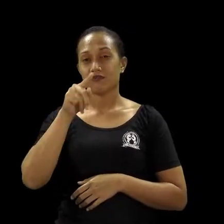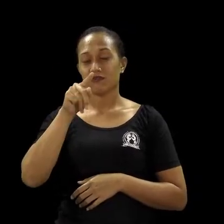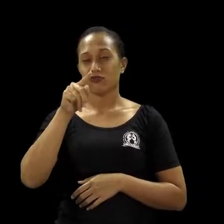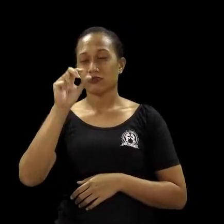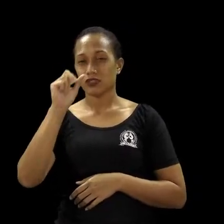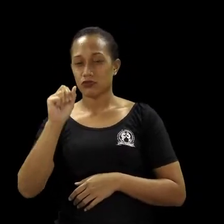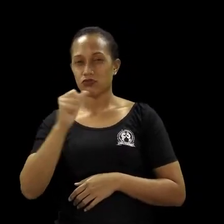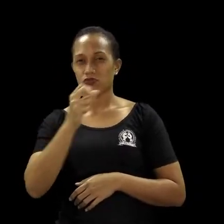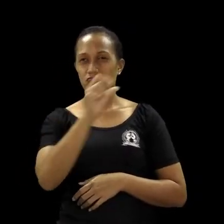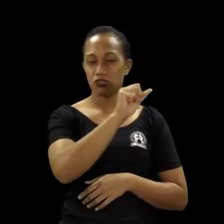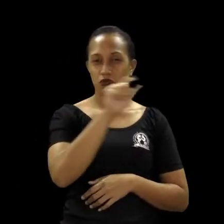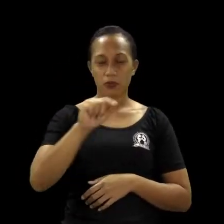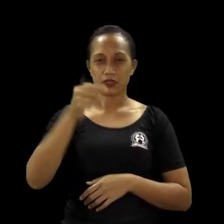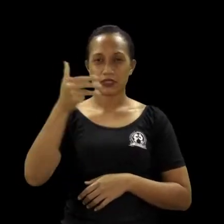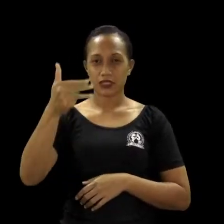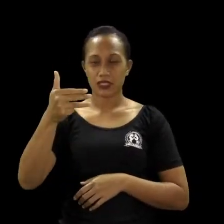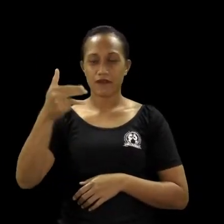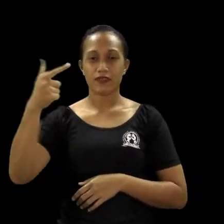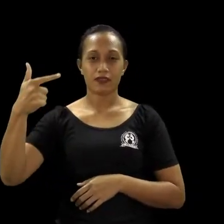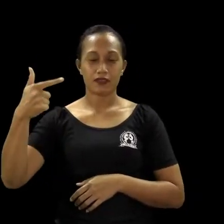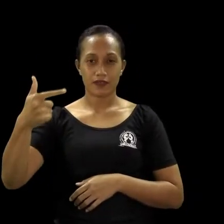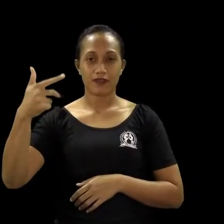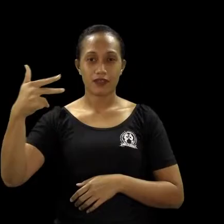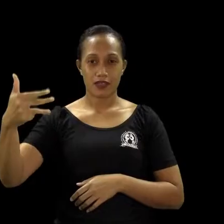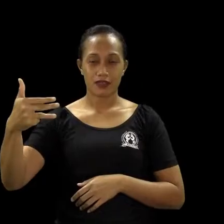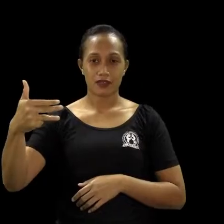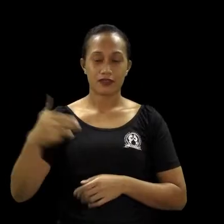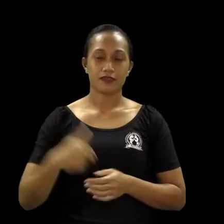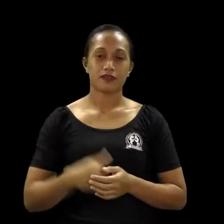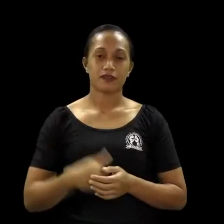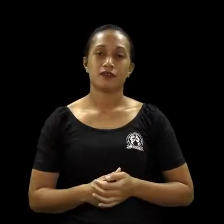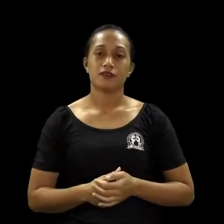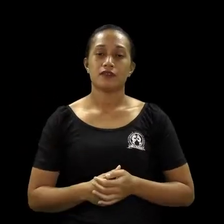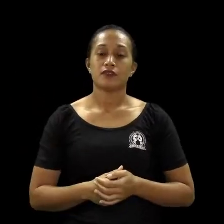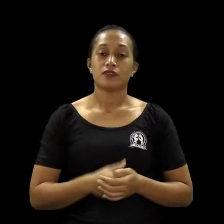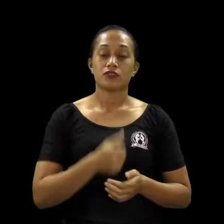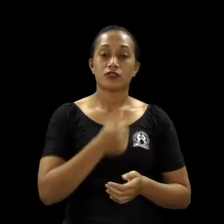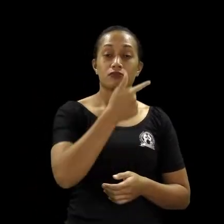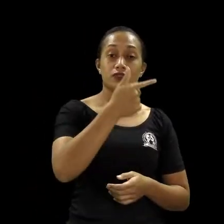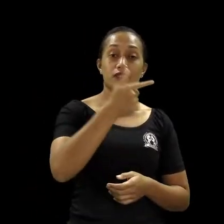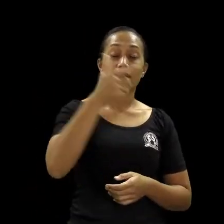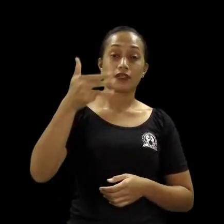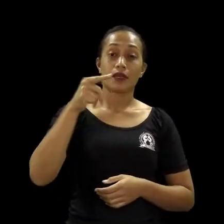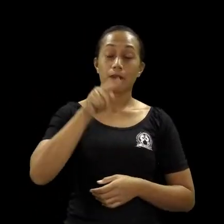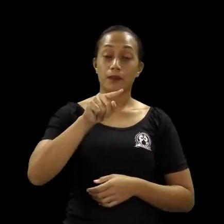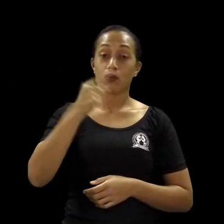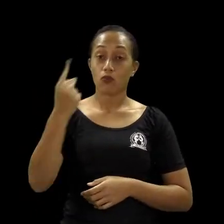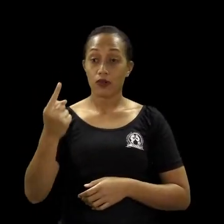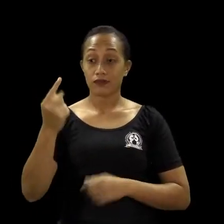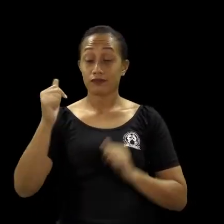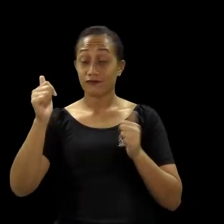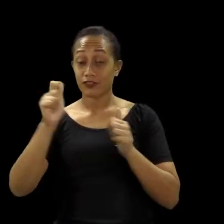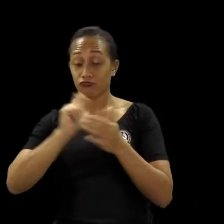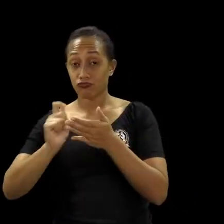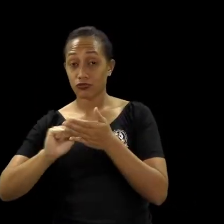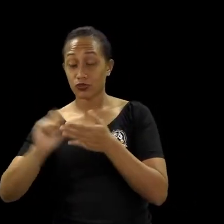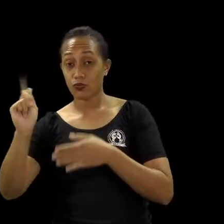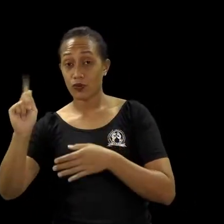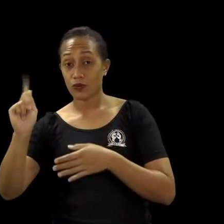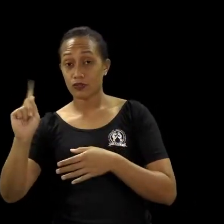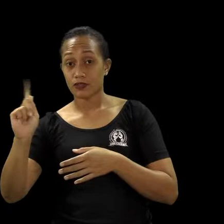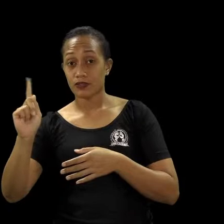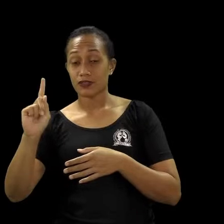write it down as 0.79. Now, 79.1 is already written as